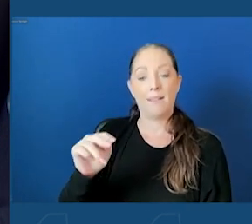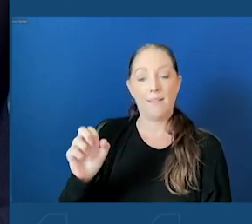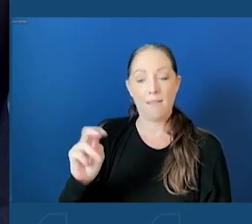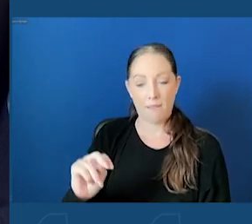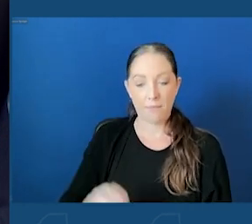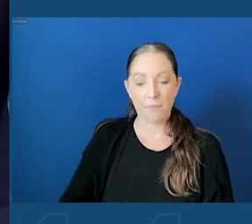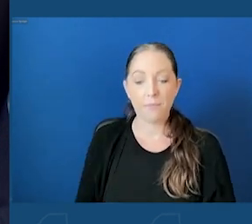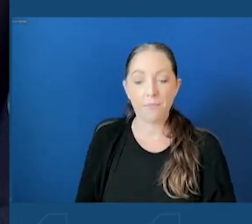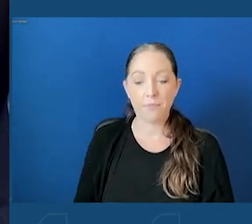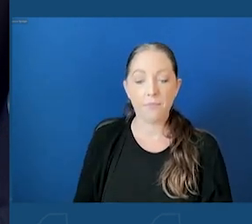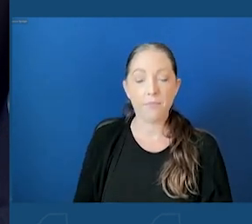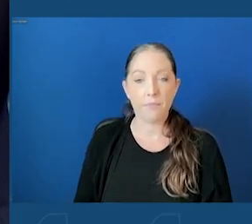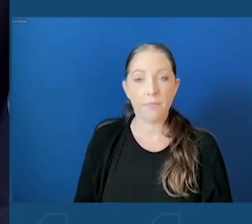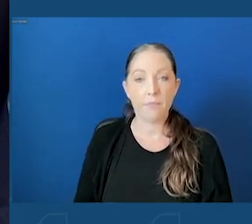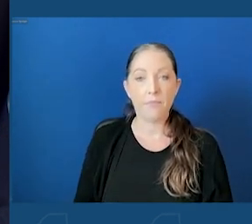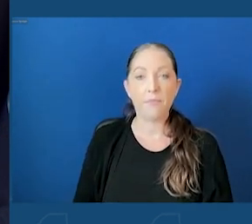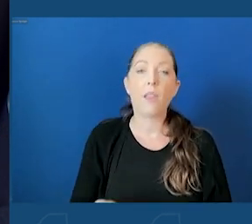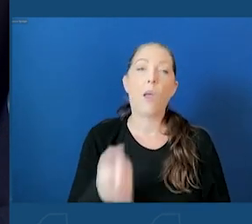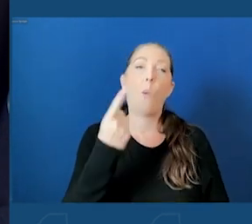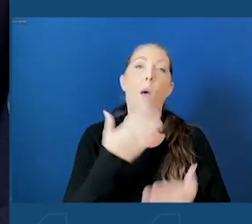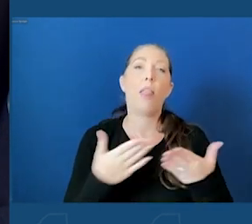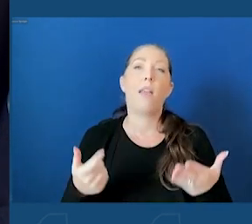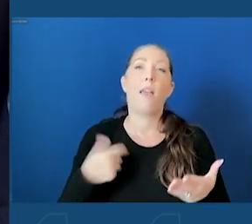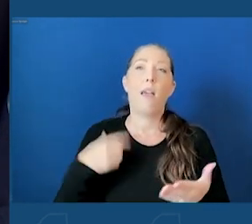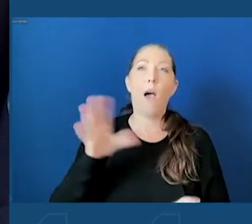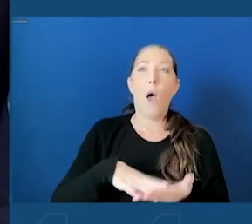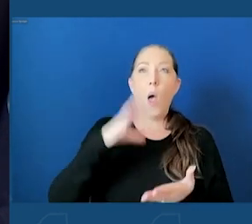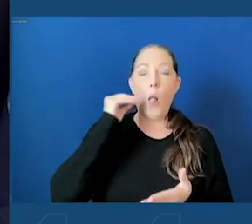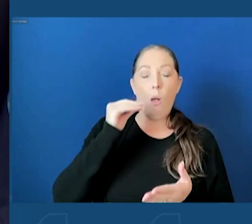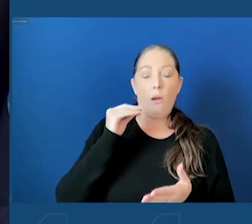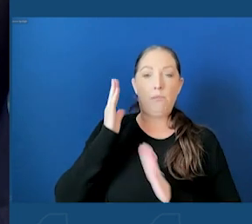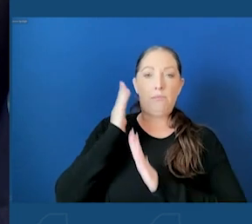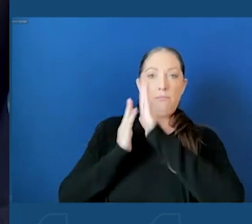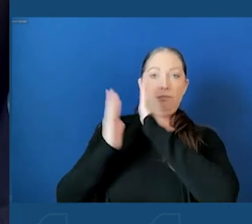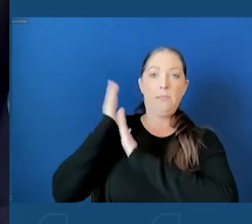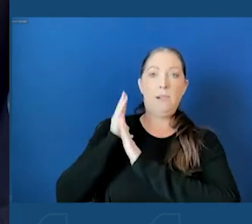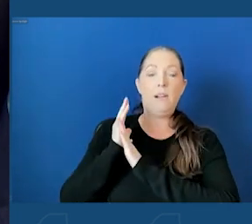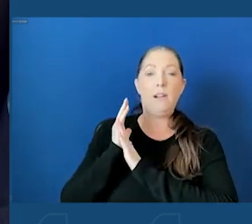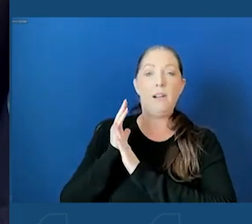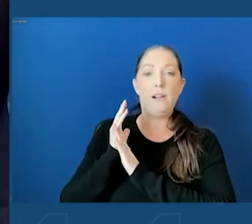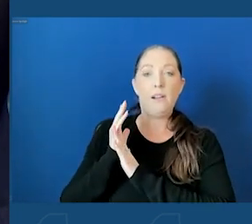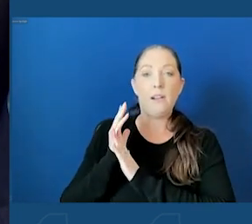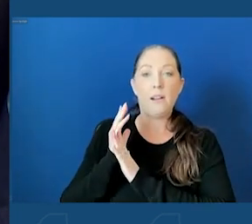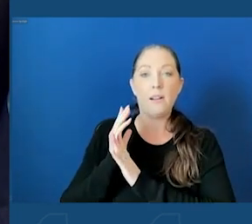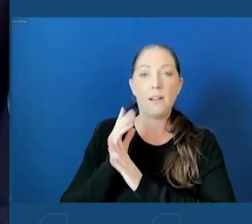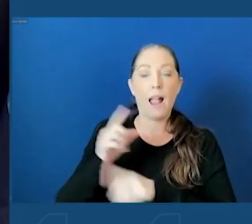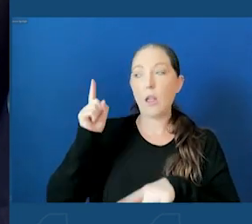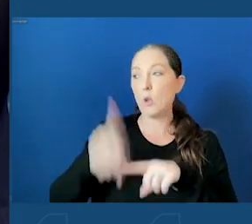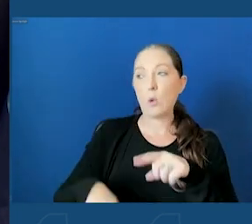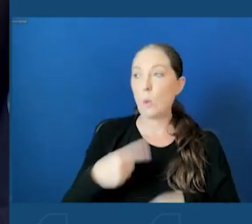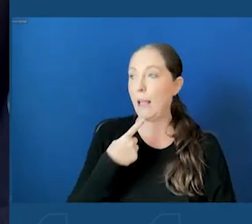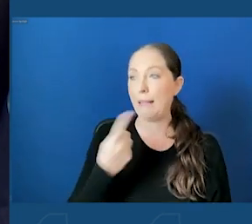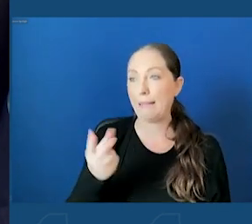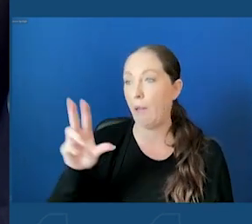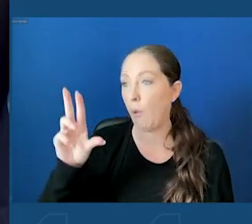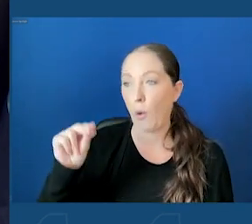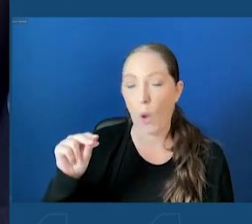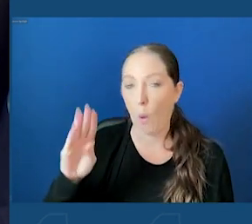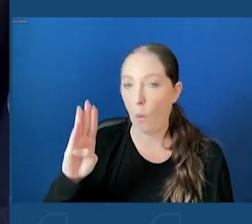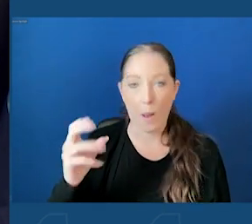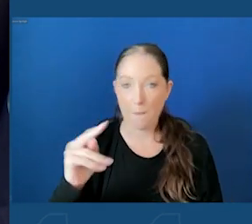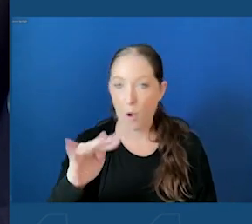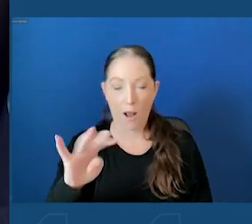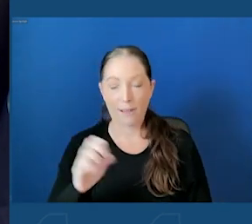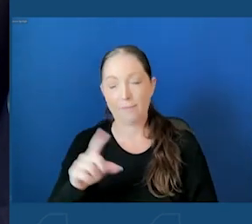One thing I learned early in my tenure is there is no feasible possible way to ever say no to Bonnie Cannon.